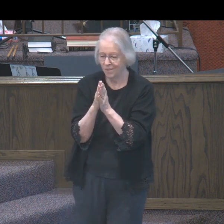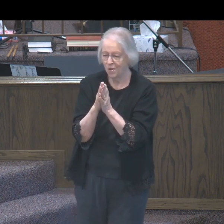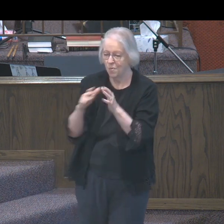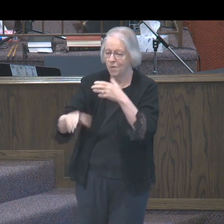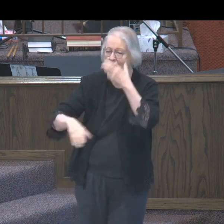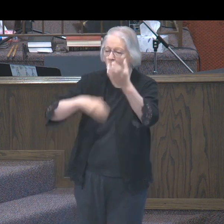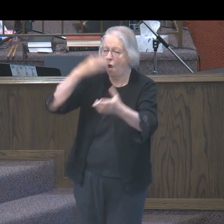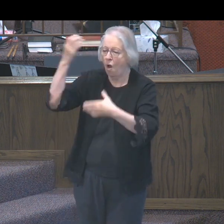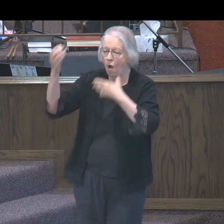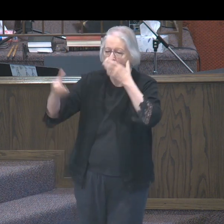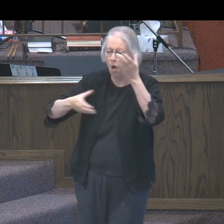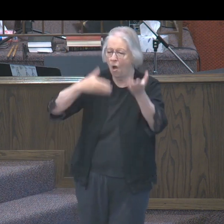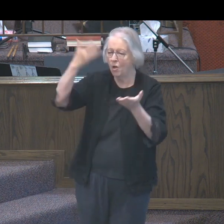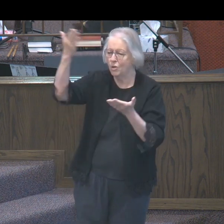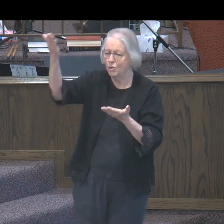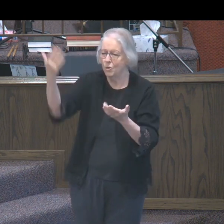to give us what we need.